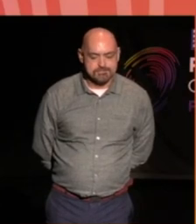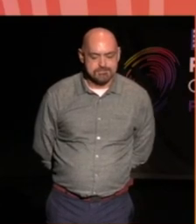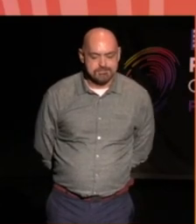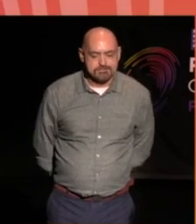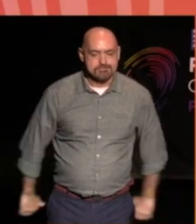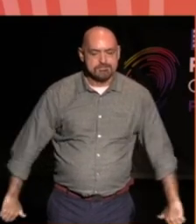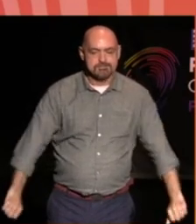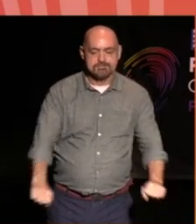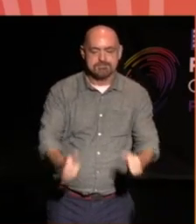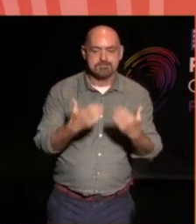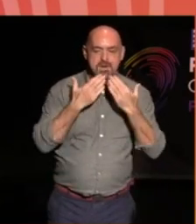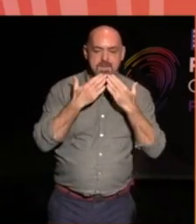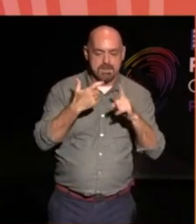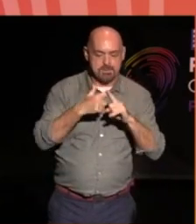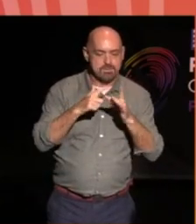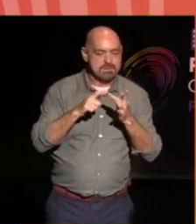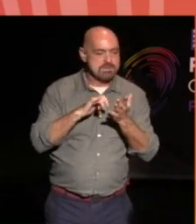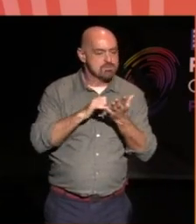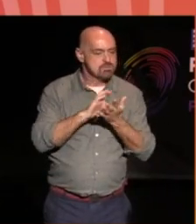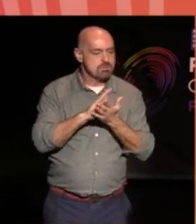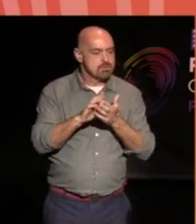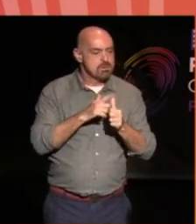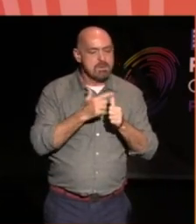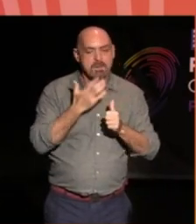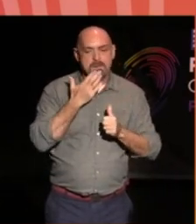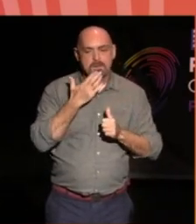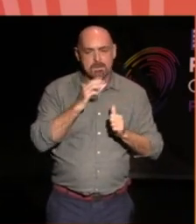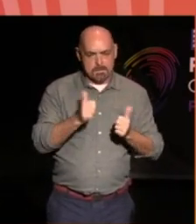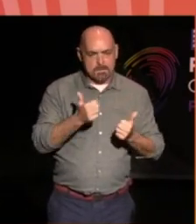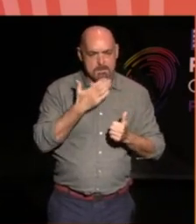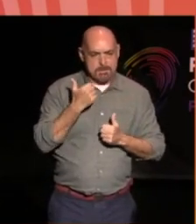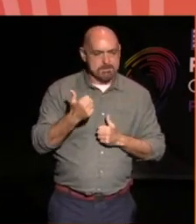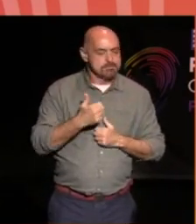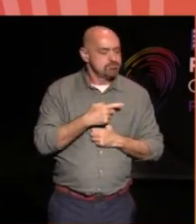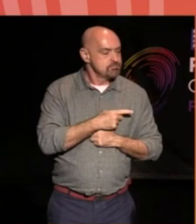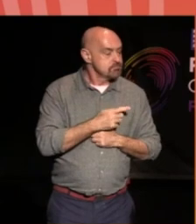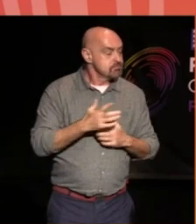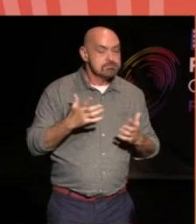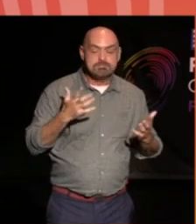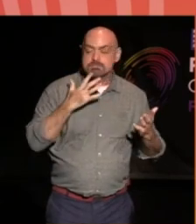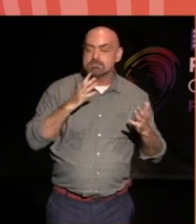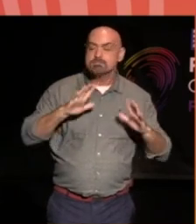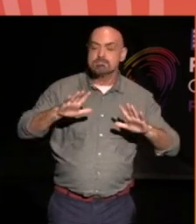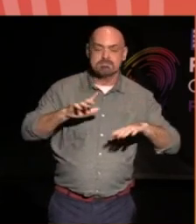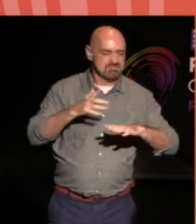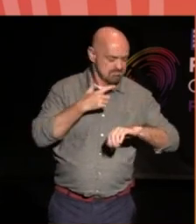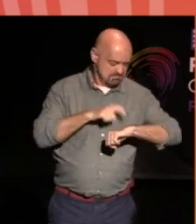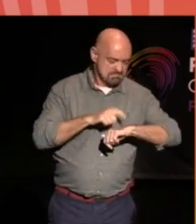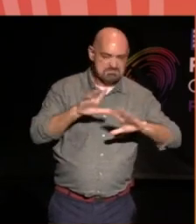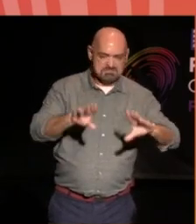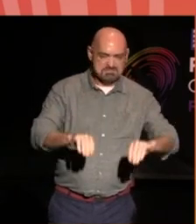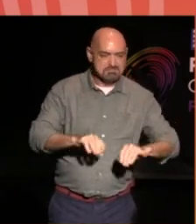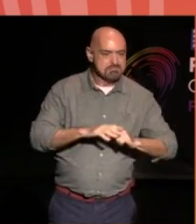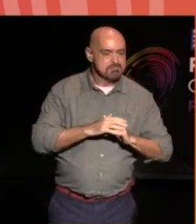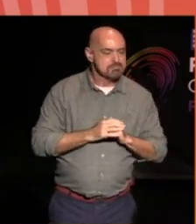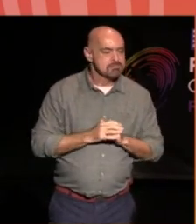Thank you, Keisha. Beautiful poem and beautiful cadence to your voice. I'll conclude now.